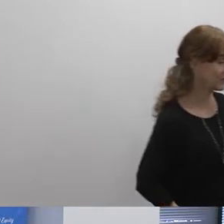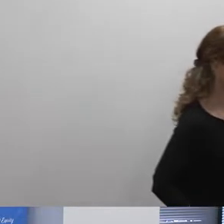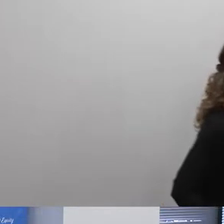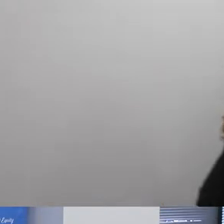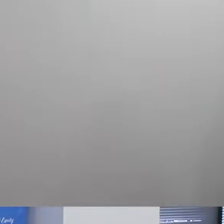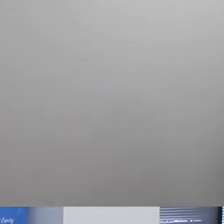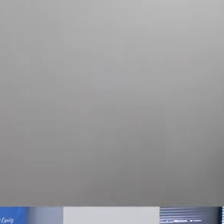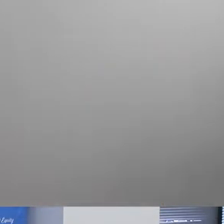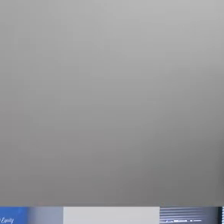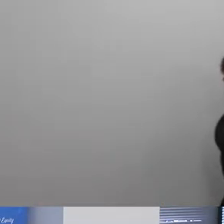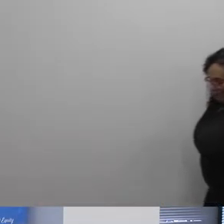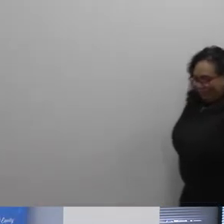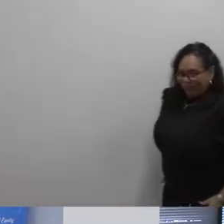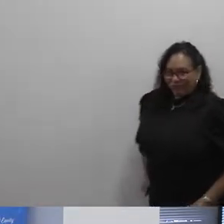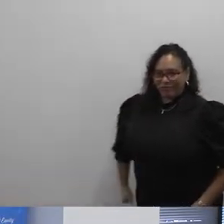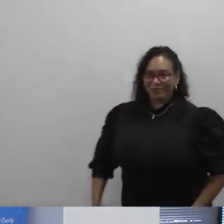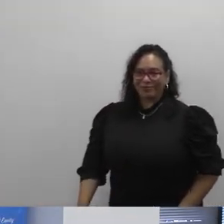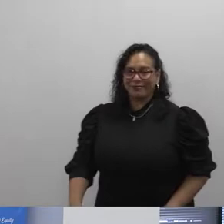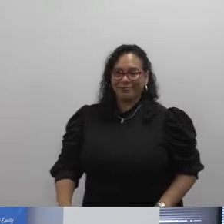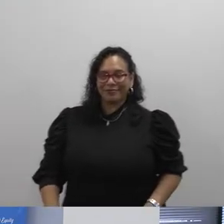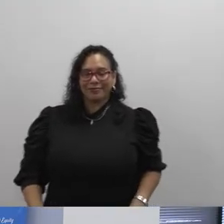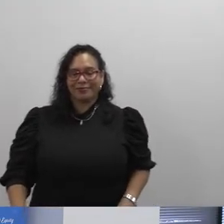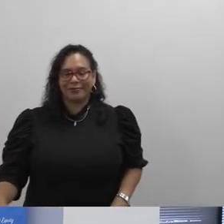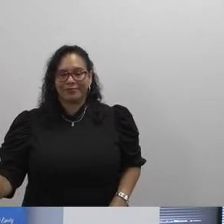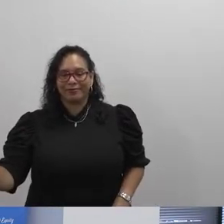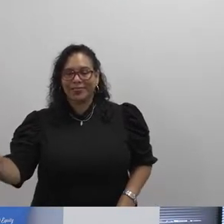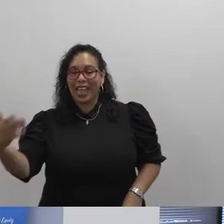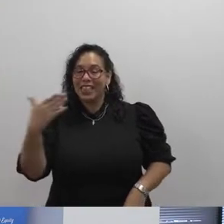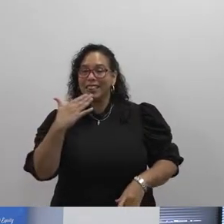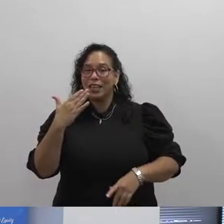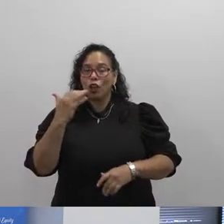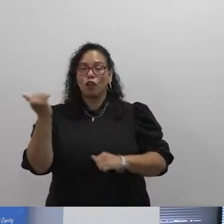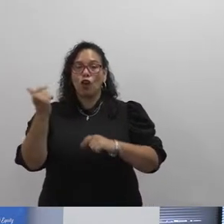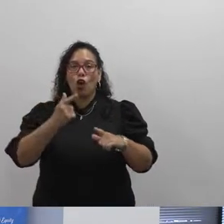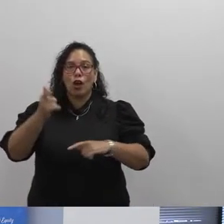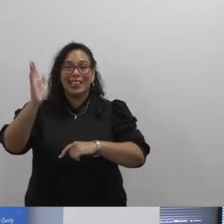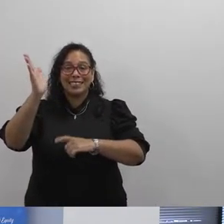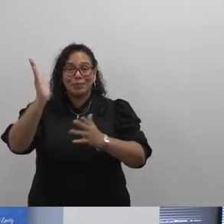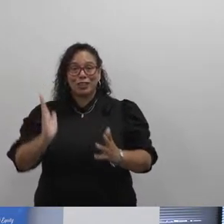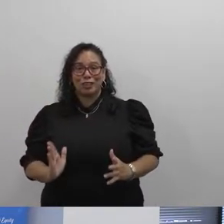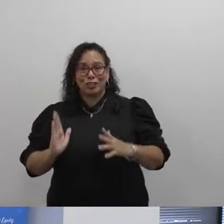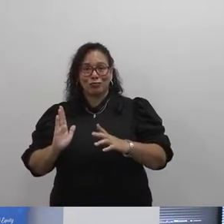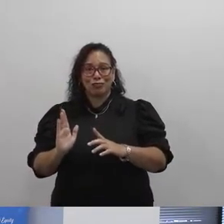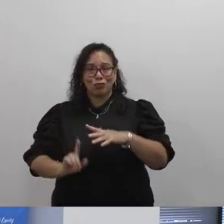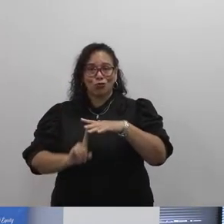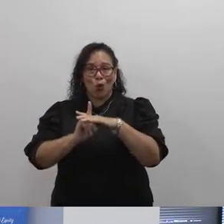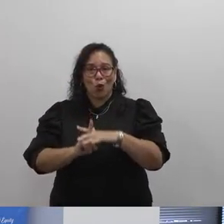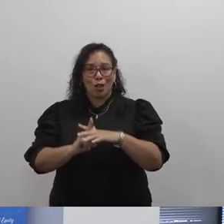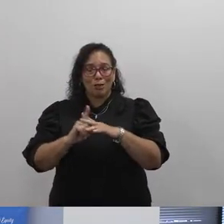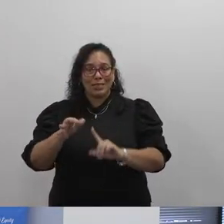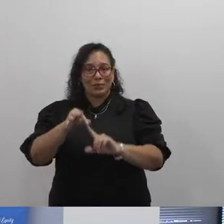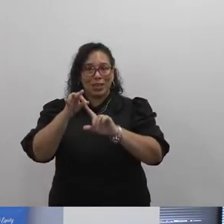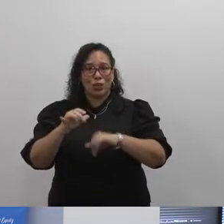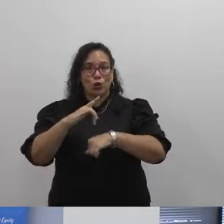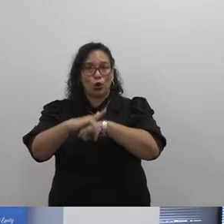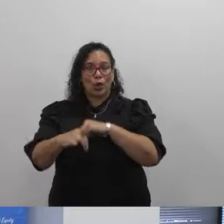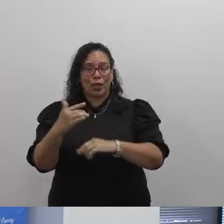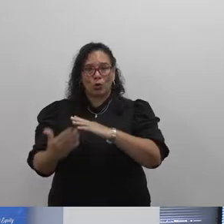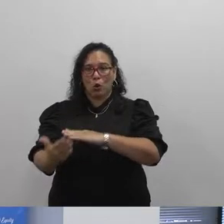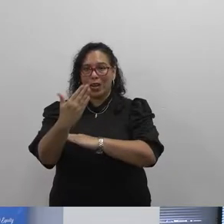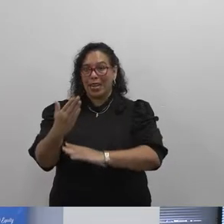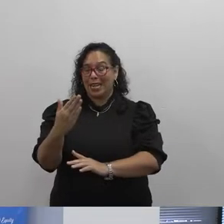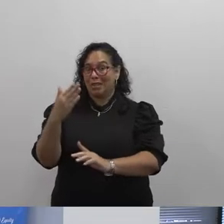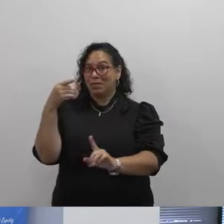So I want to thank all of our public speakers for attending, especially this early in the morning. And I want to particularly thank the